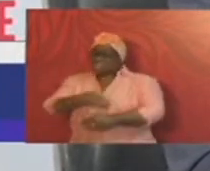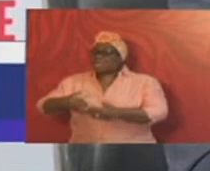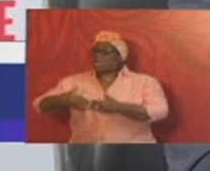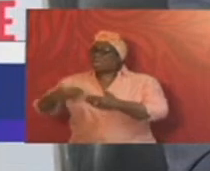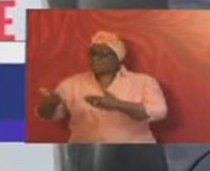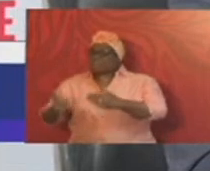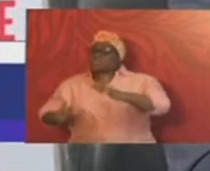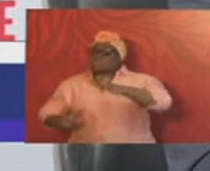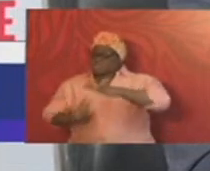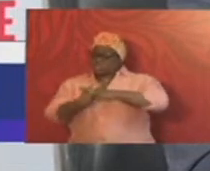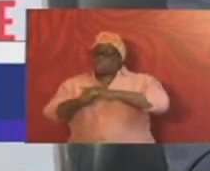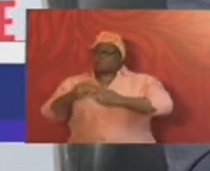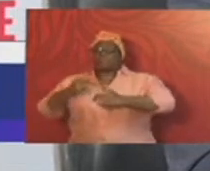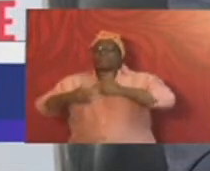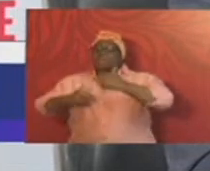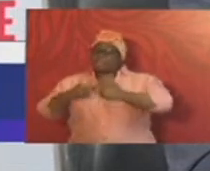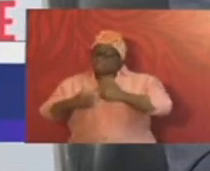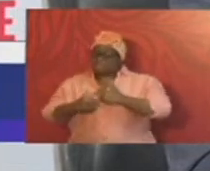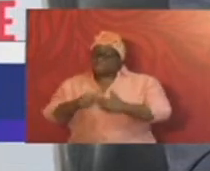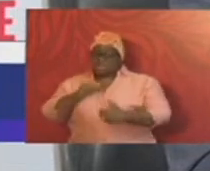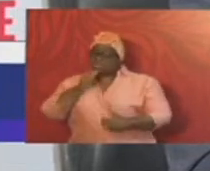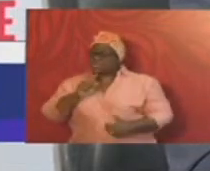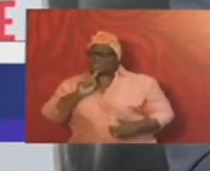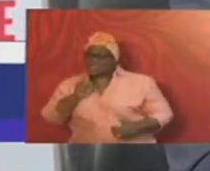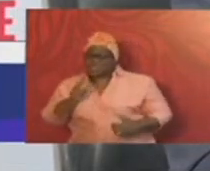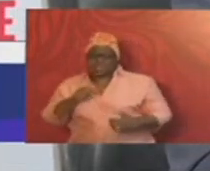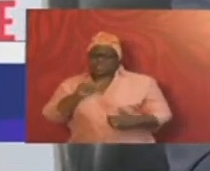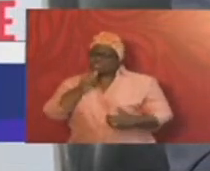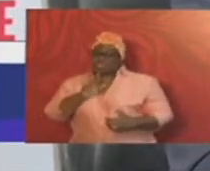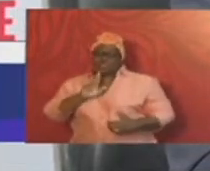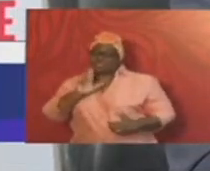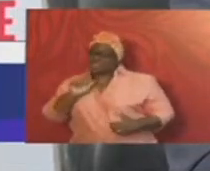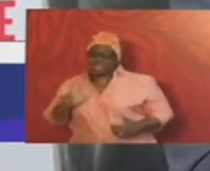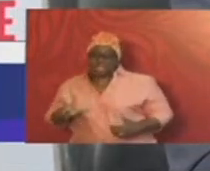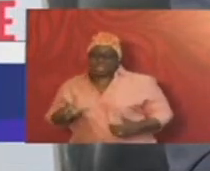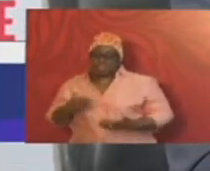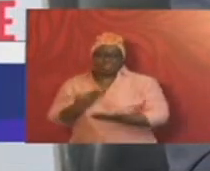to me officially, but I have heard from the primary care general manager of that case.